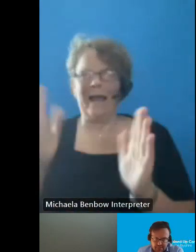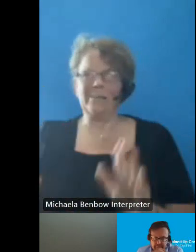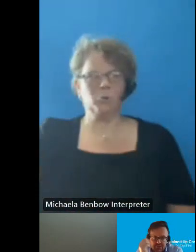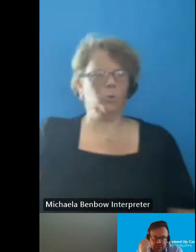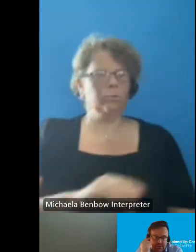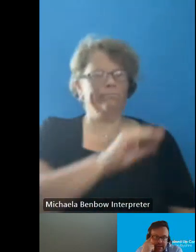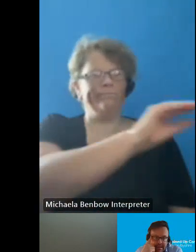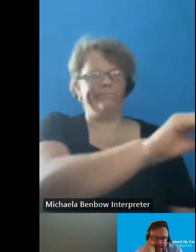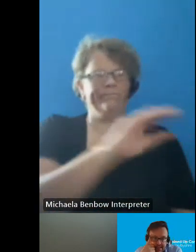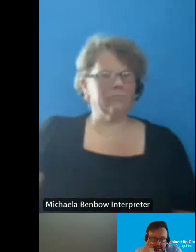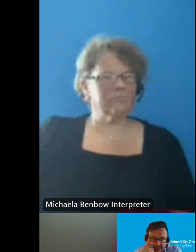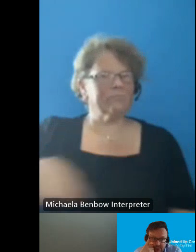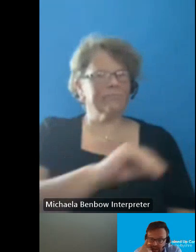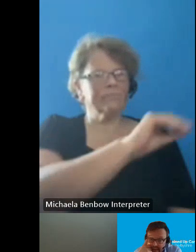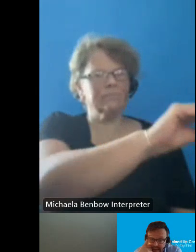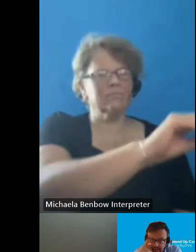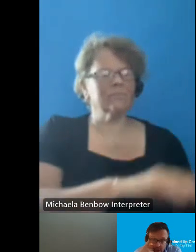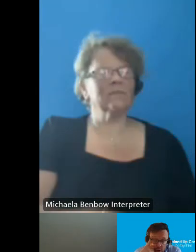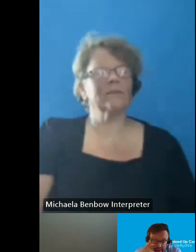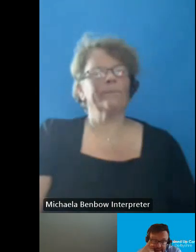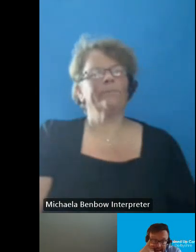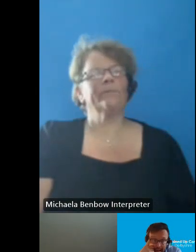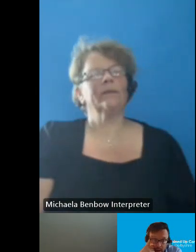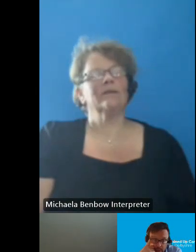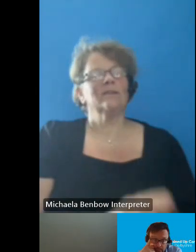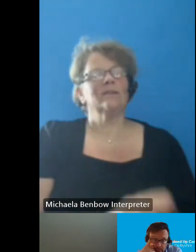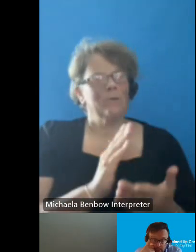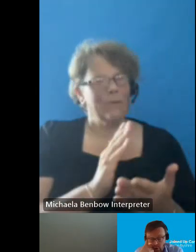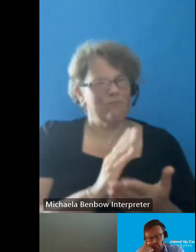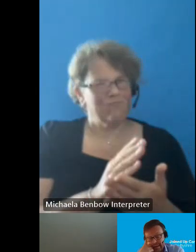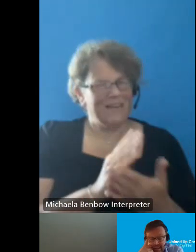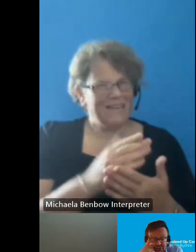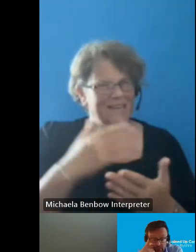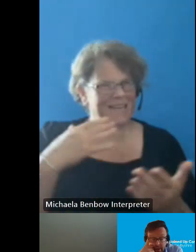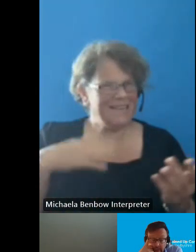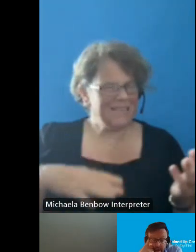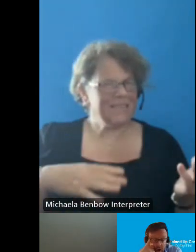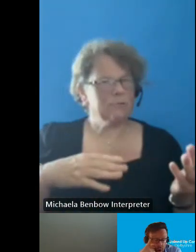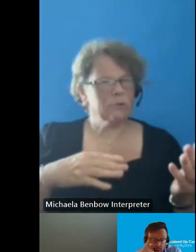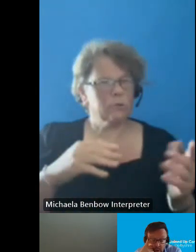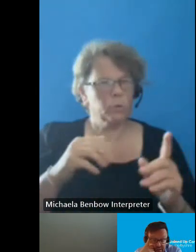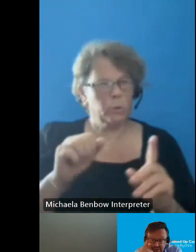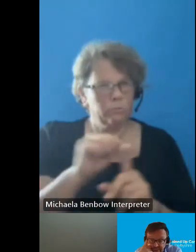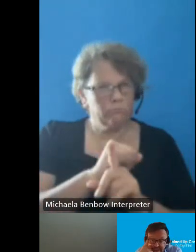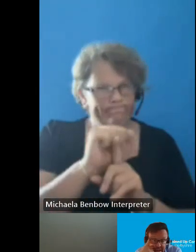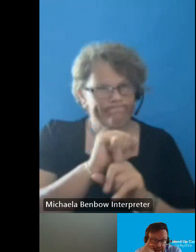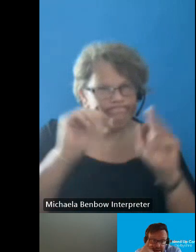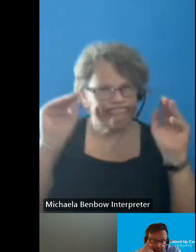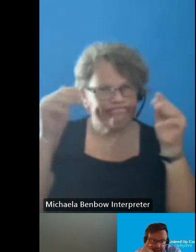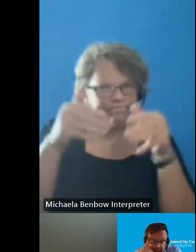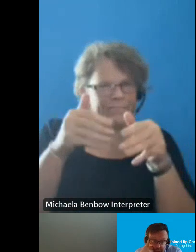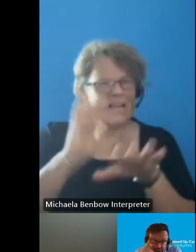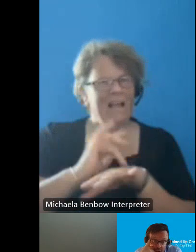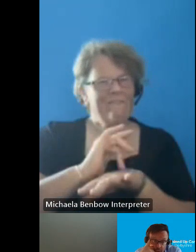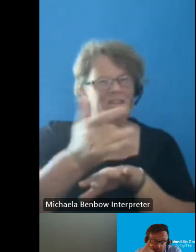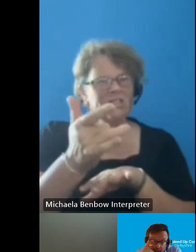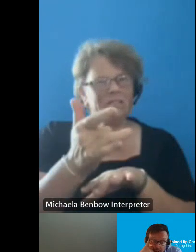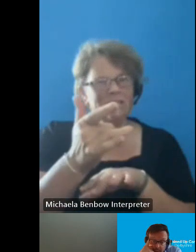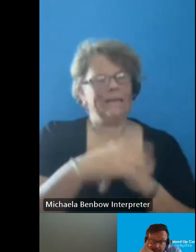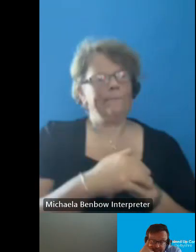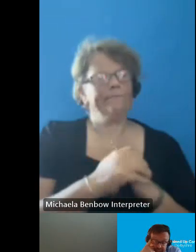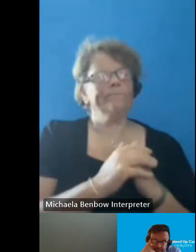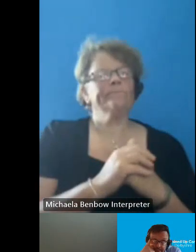second tranche of action is really honing in on that whole efficiency agenda.